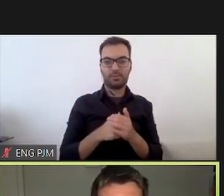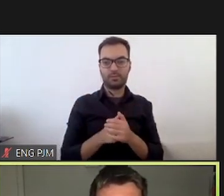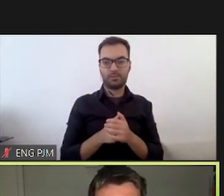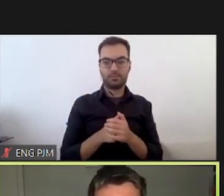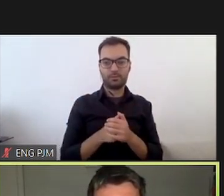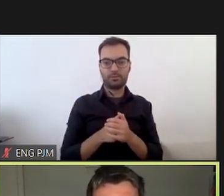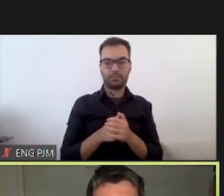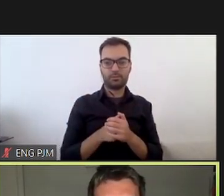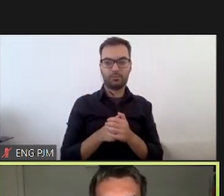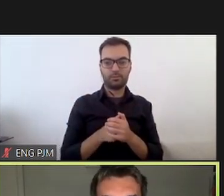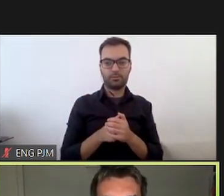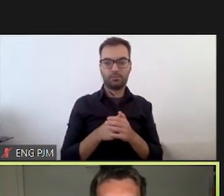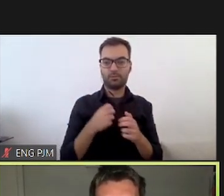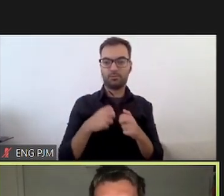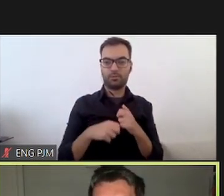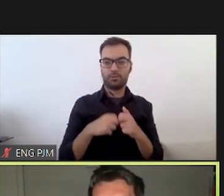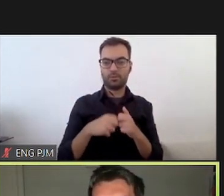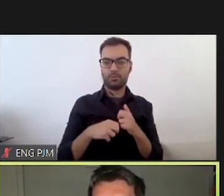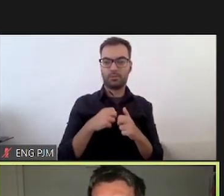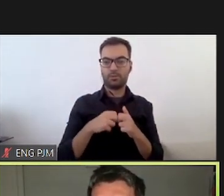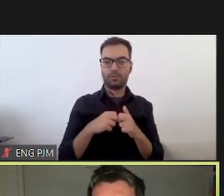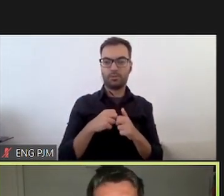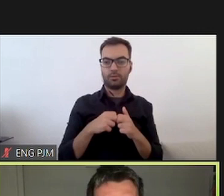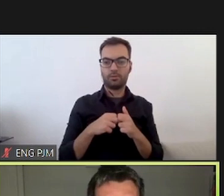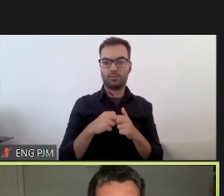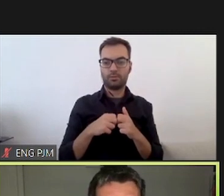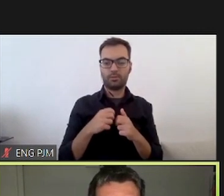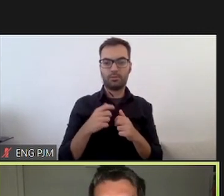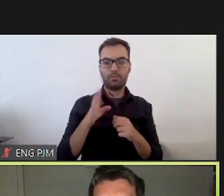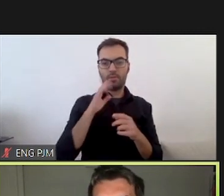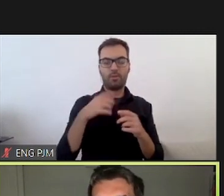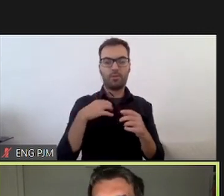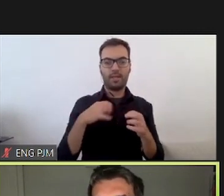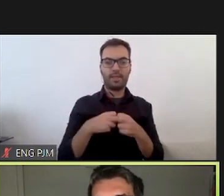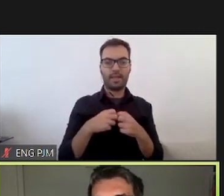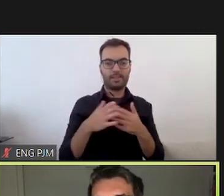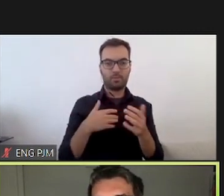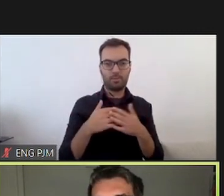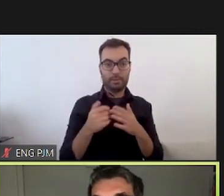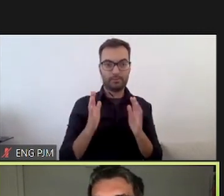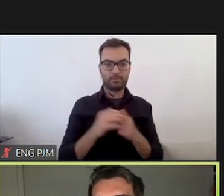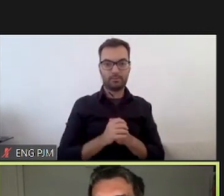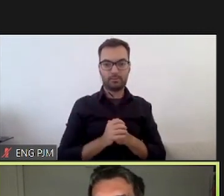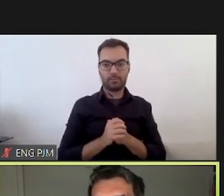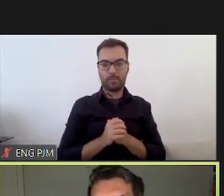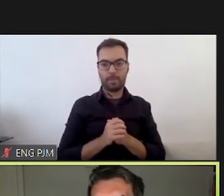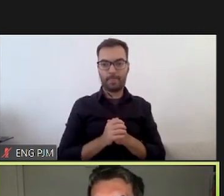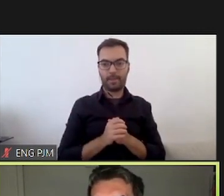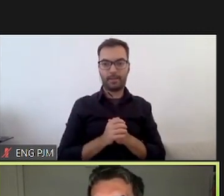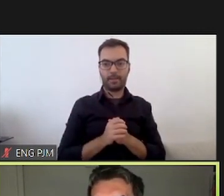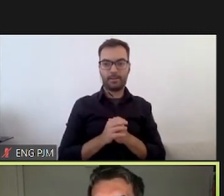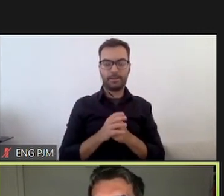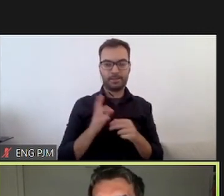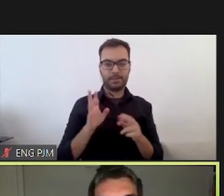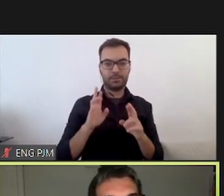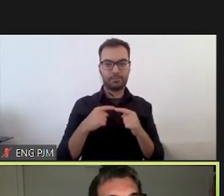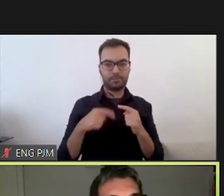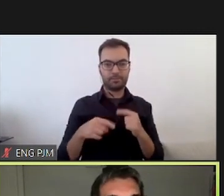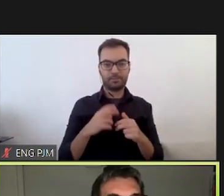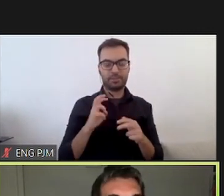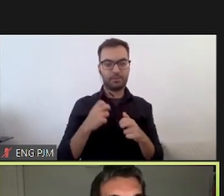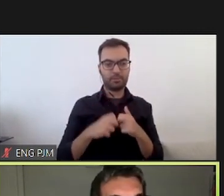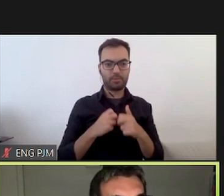but there is some communication that my internet is not stable and make a little bit.